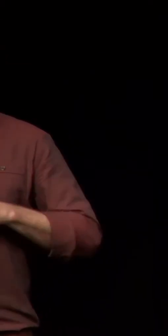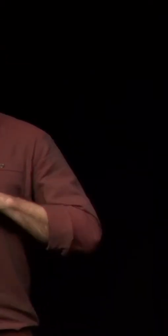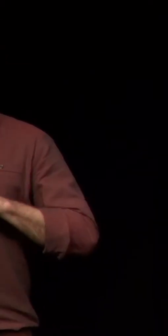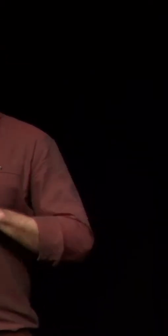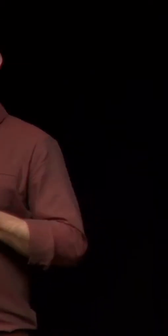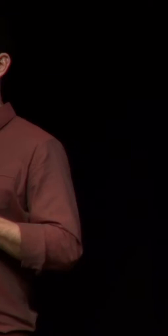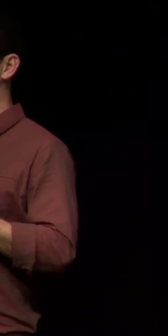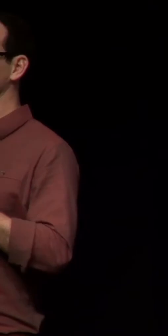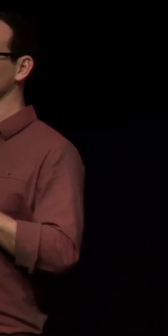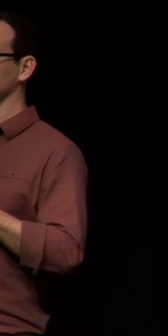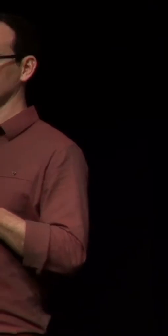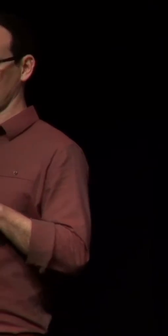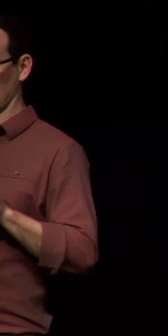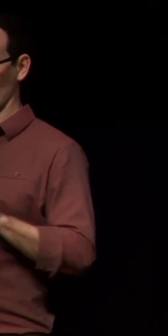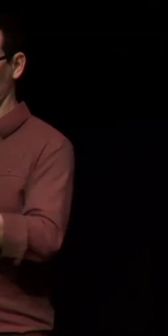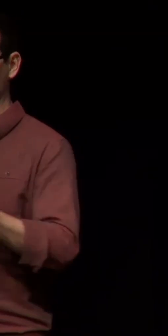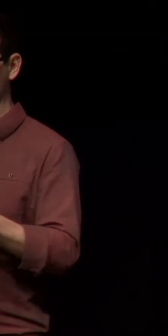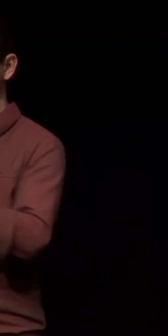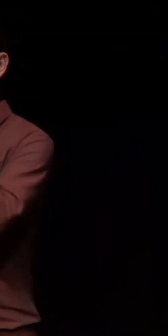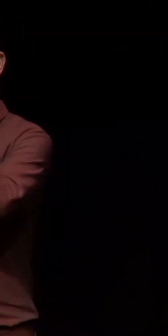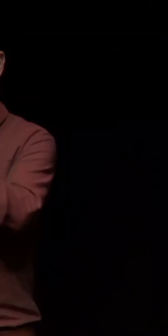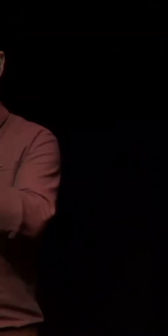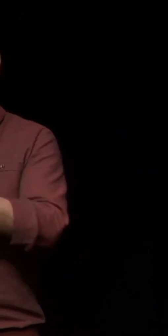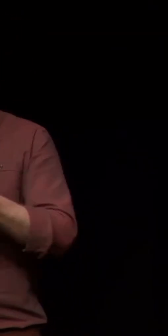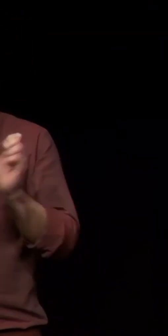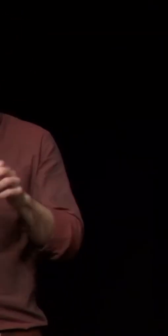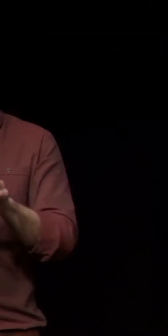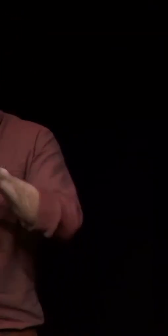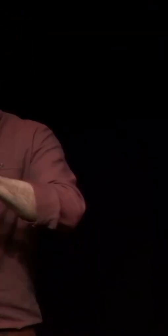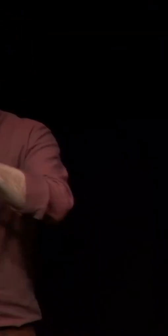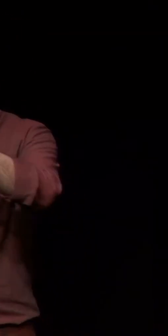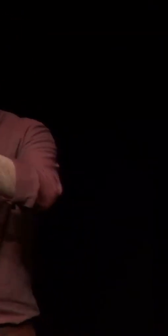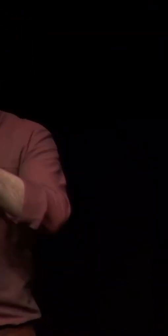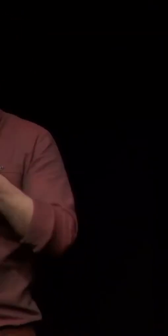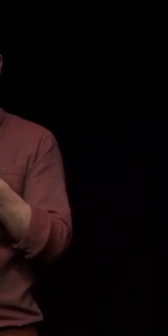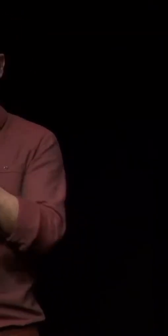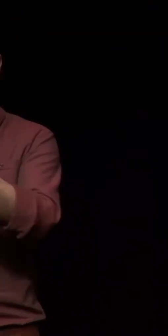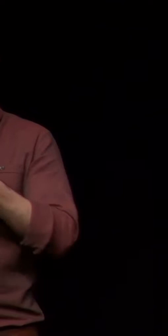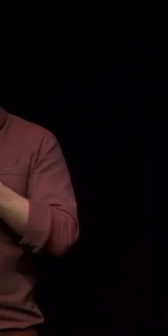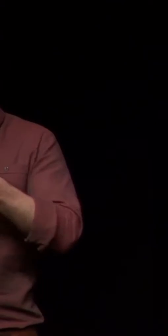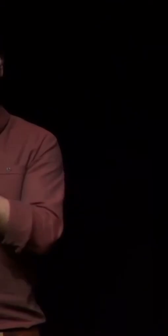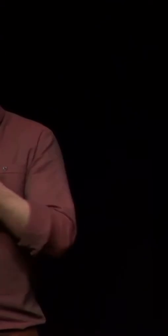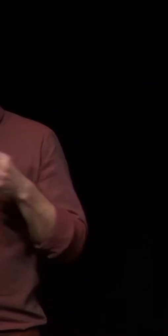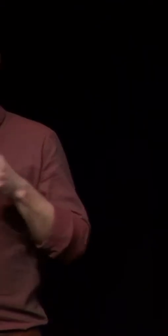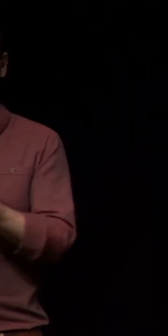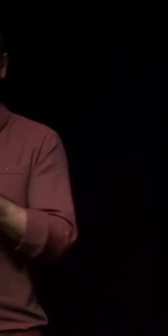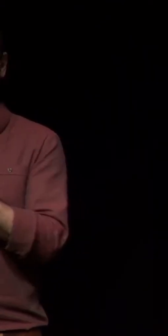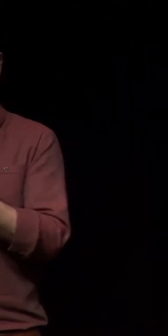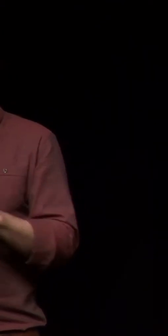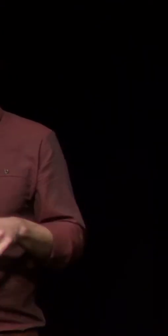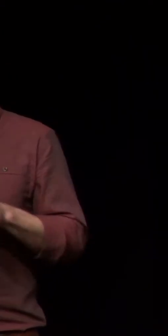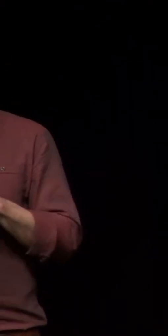We need to build on that to share conversations. I'm reminded that the employers are from different